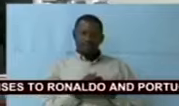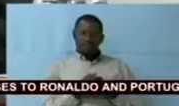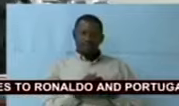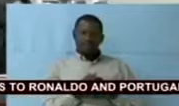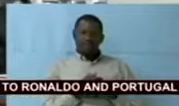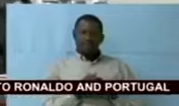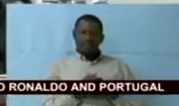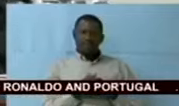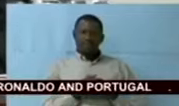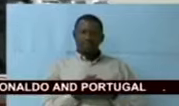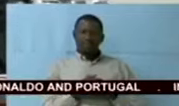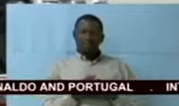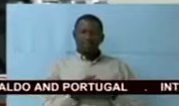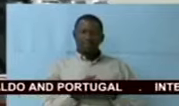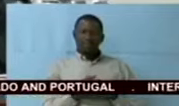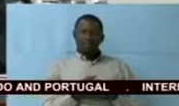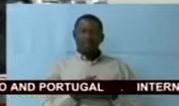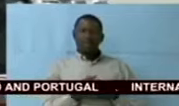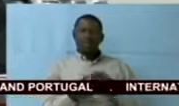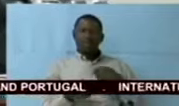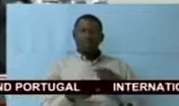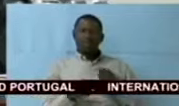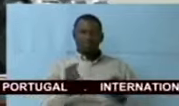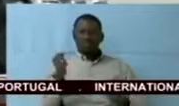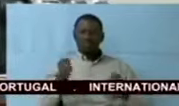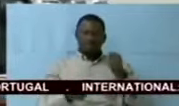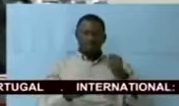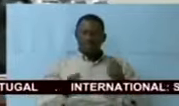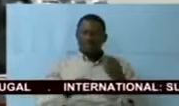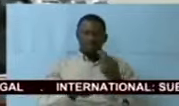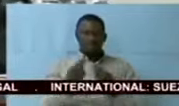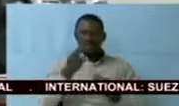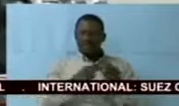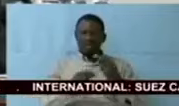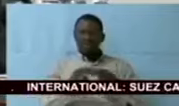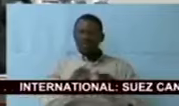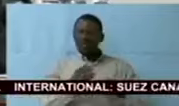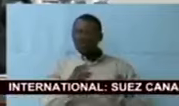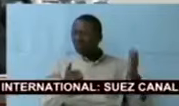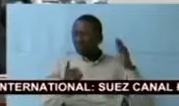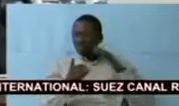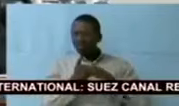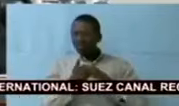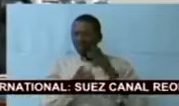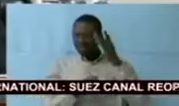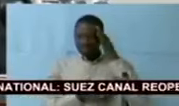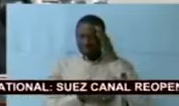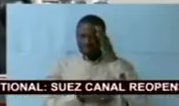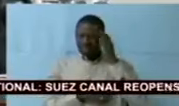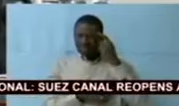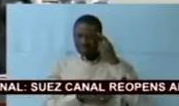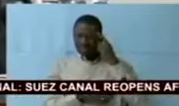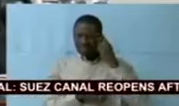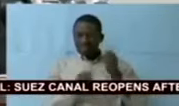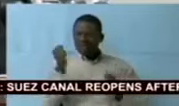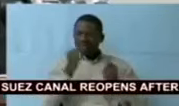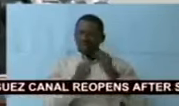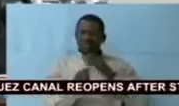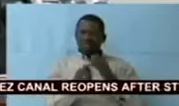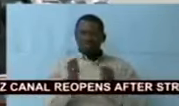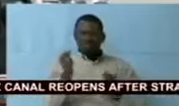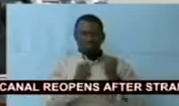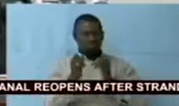So I was driving again, and still I sensed that the car was not driving normally.